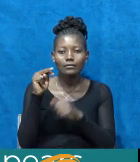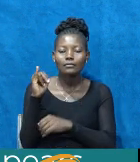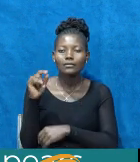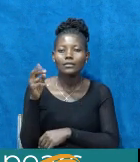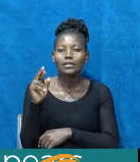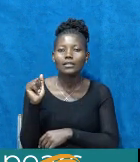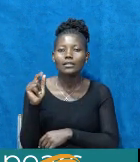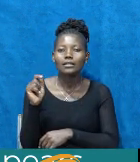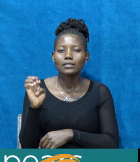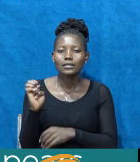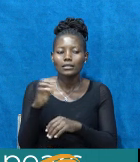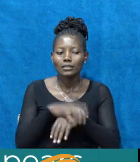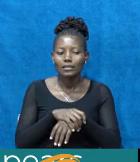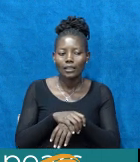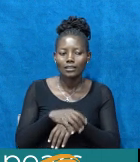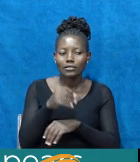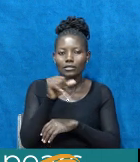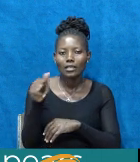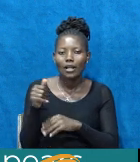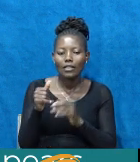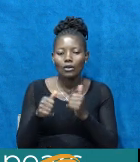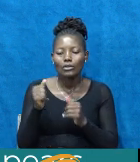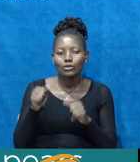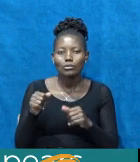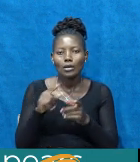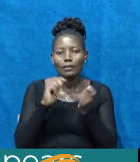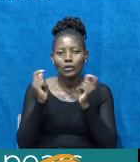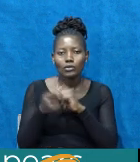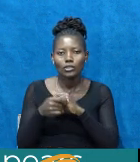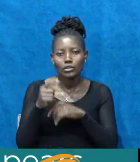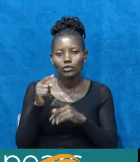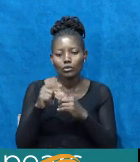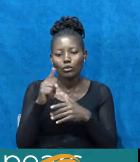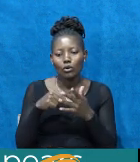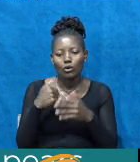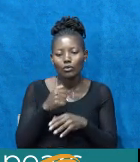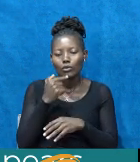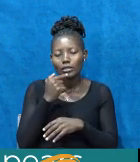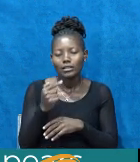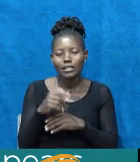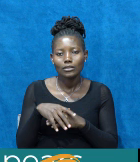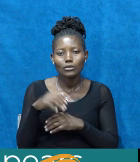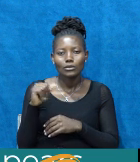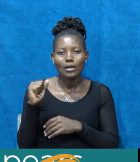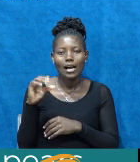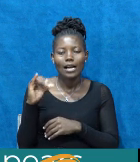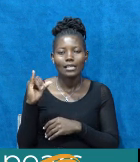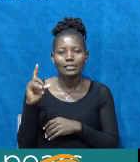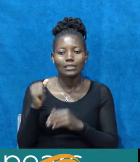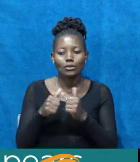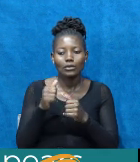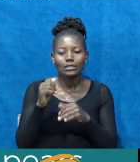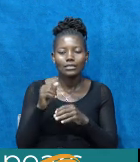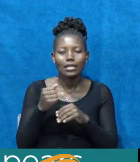natural occurring nitrates usually find in protein sources usually will be able to convert to what we are calling